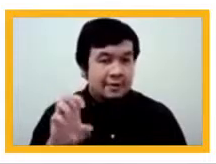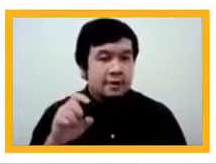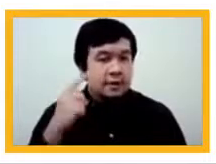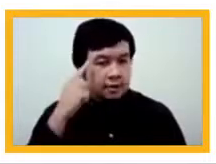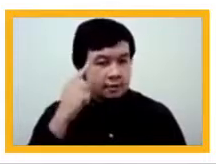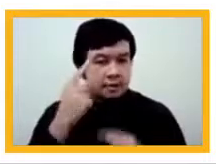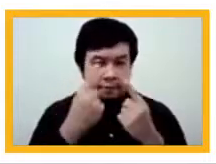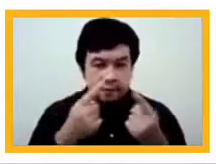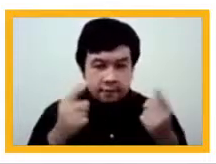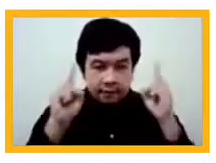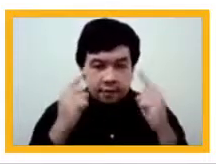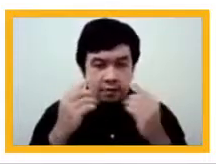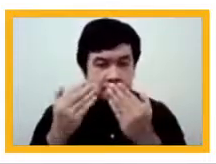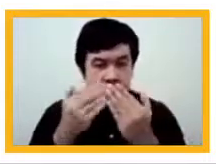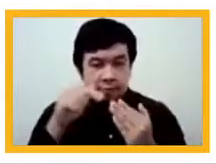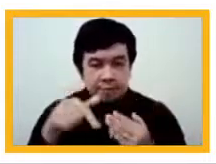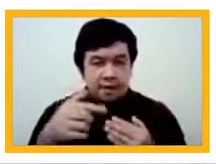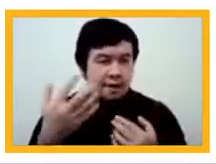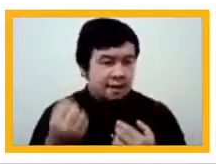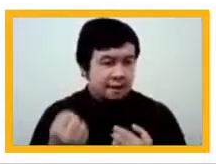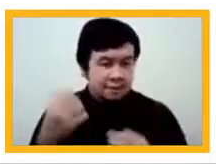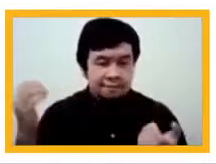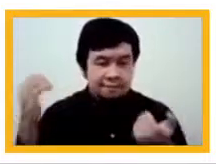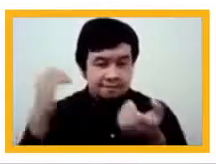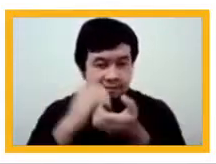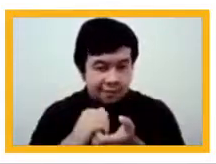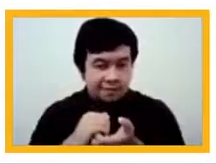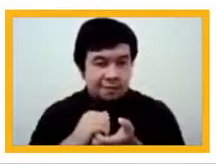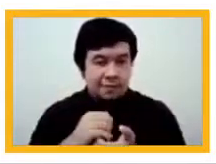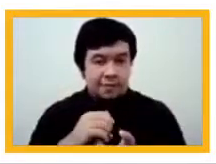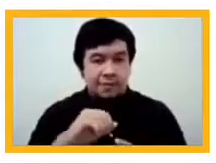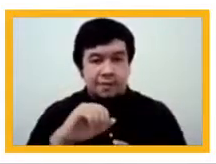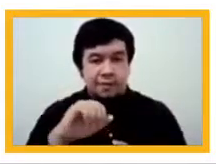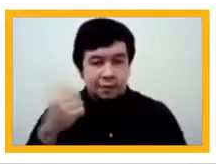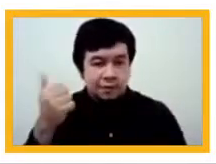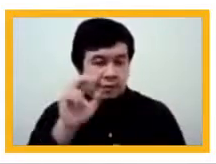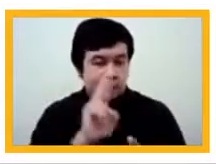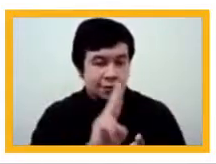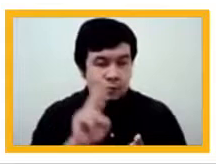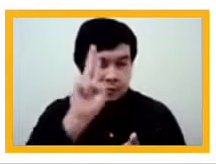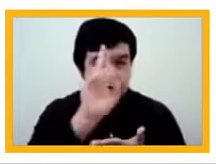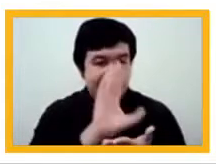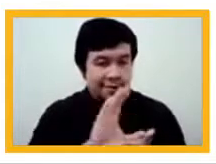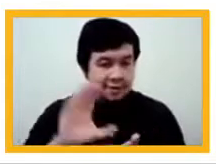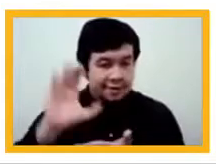industry cooperation, and so industry must also use their